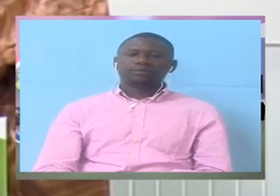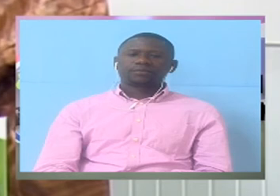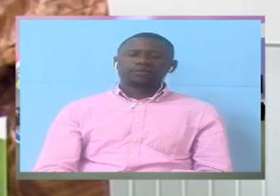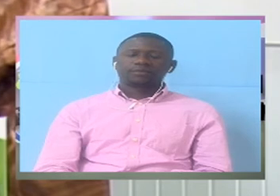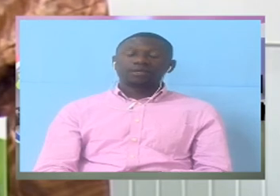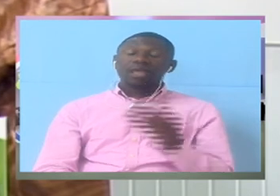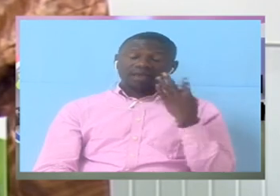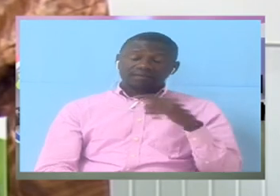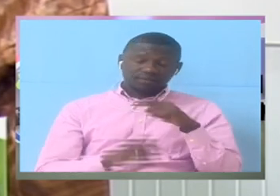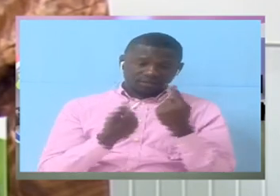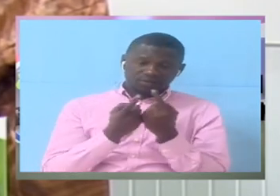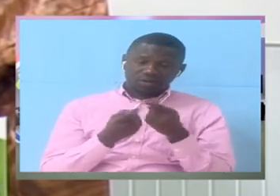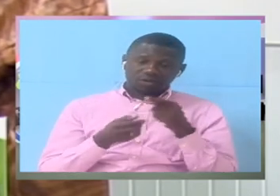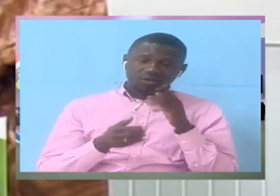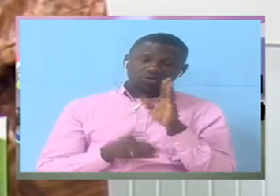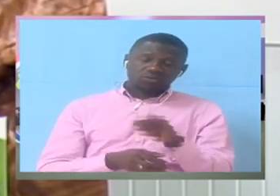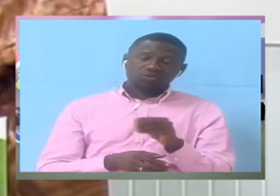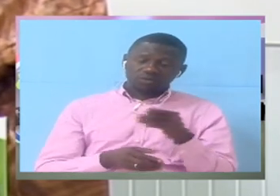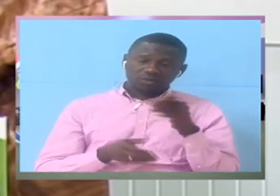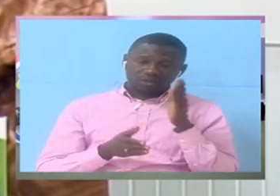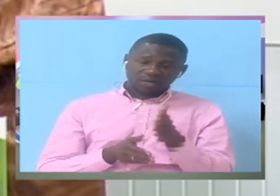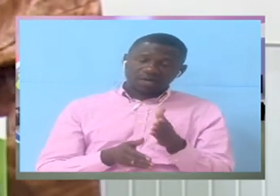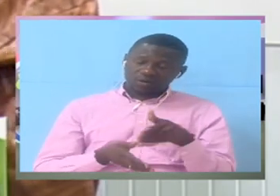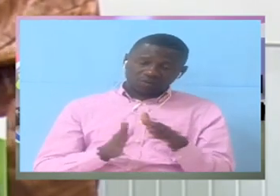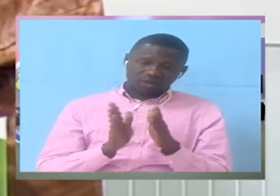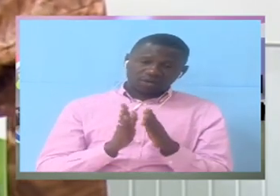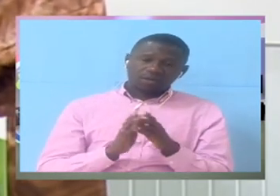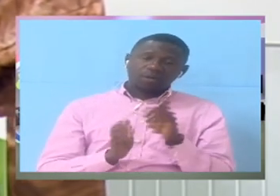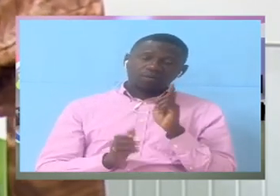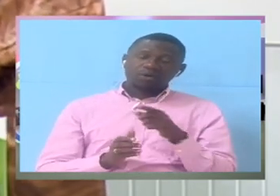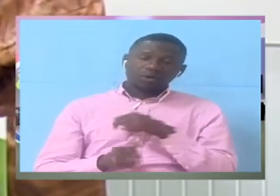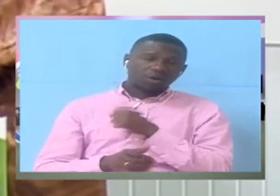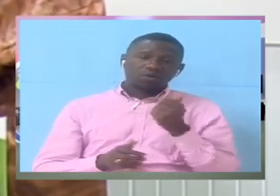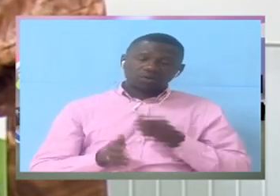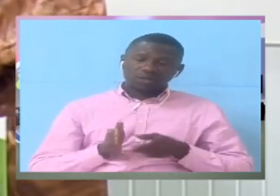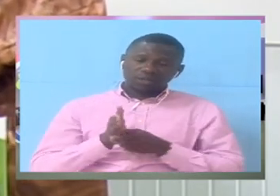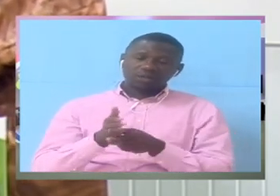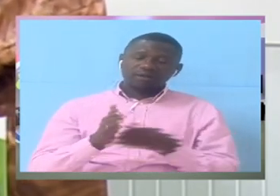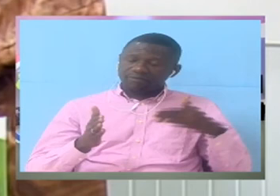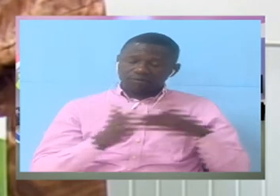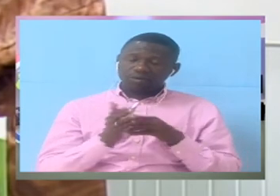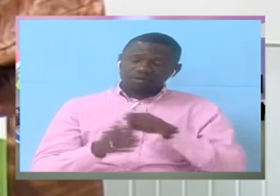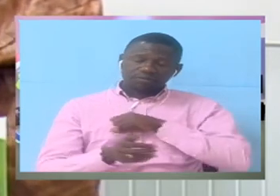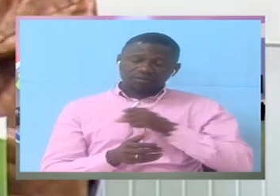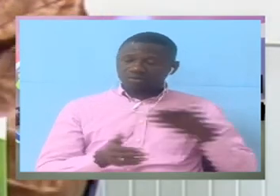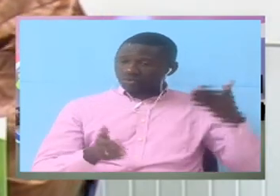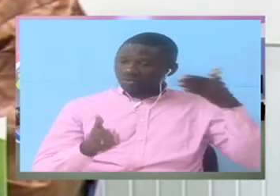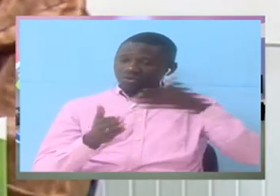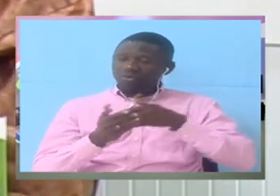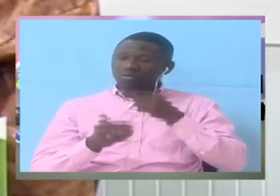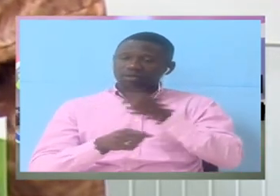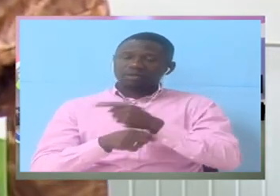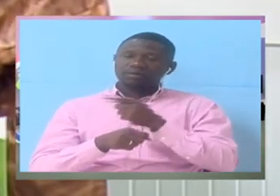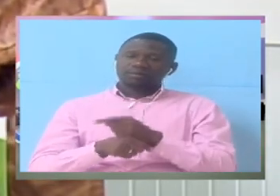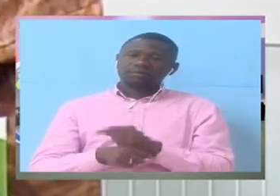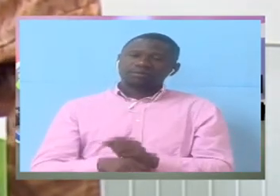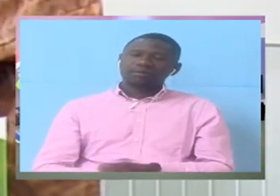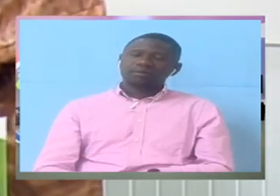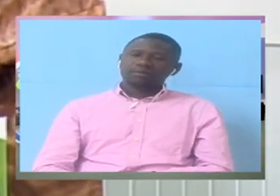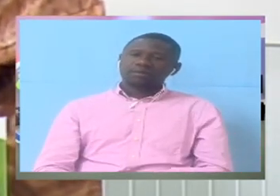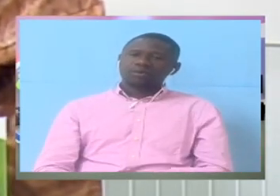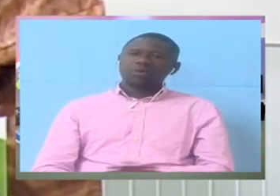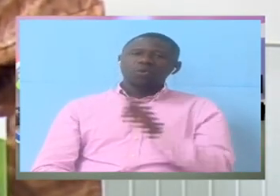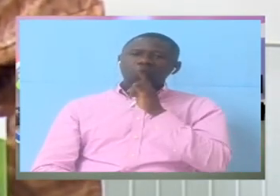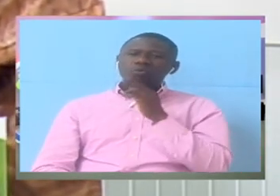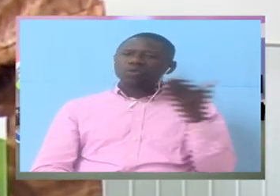But if things were done rightly, that's the way it should have happened. But our leaders forced themselves to come. Who came?